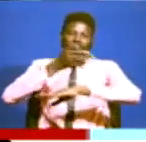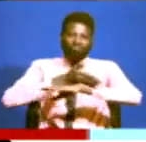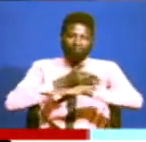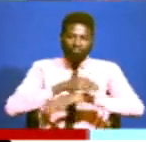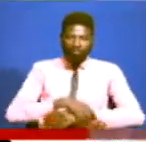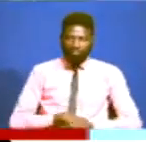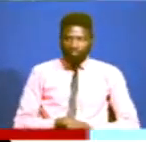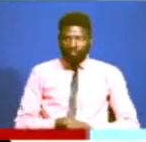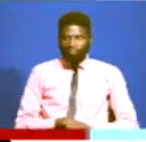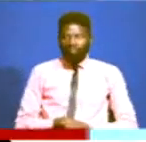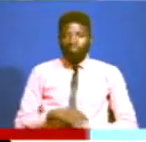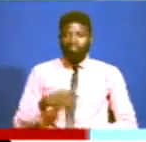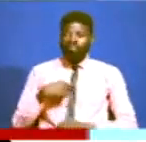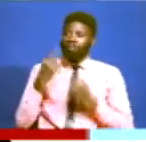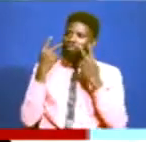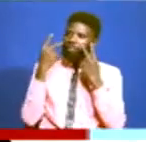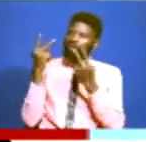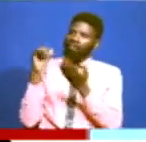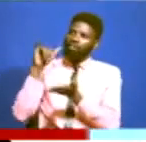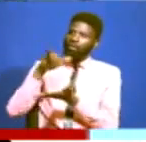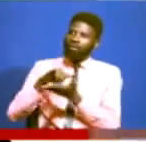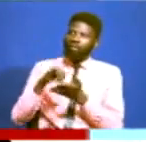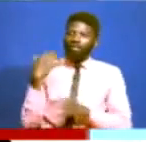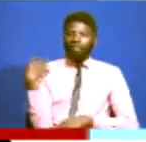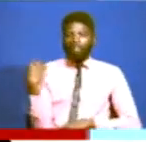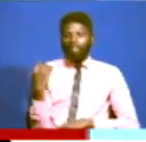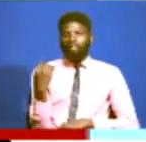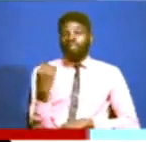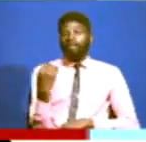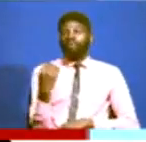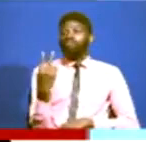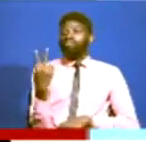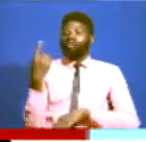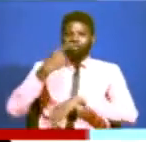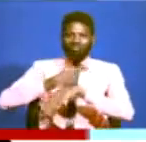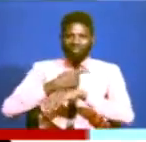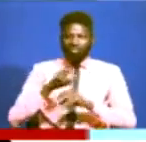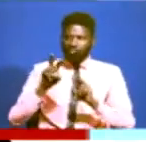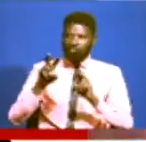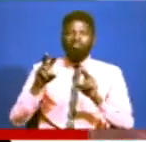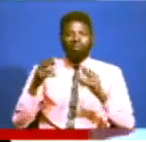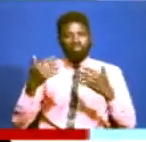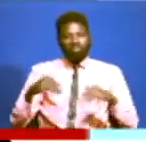I like what I see at the airport. I was there 2 days ago, and I sat there at the airport in the evening.